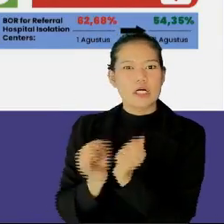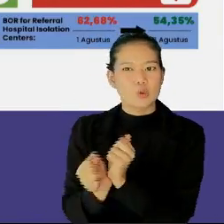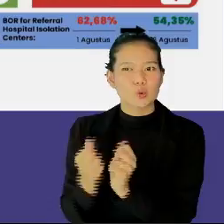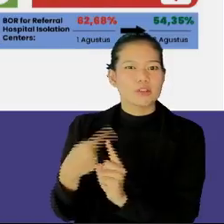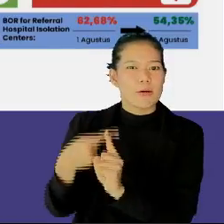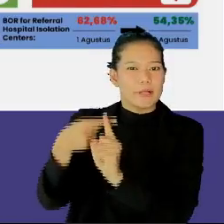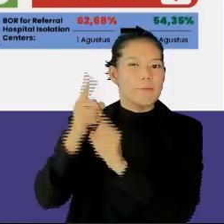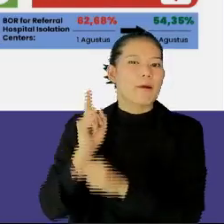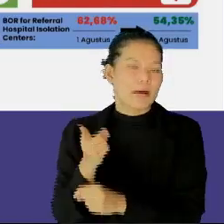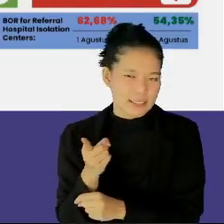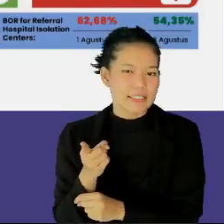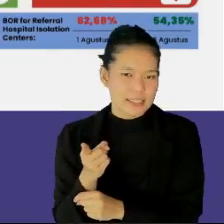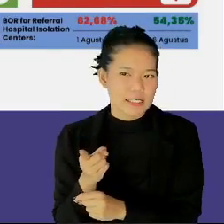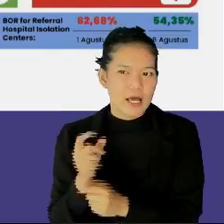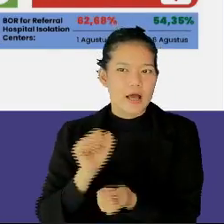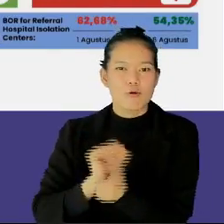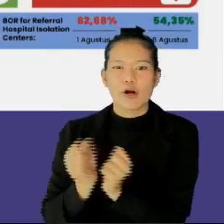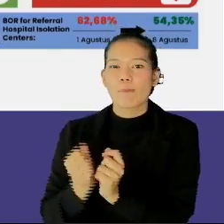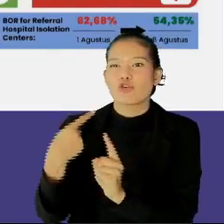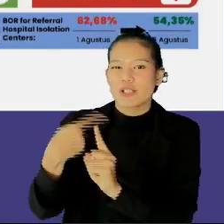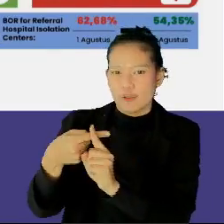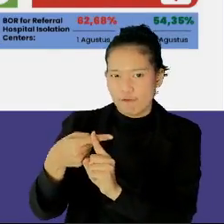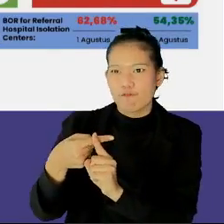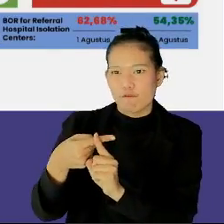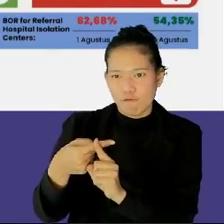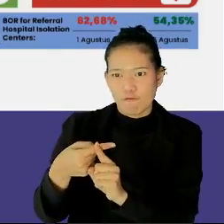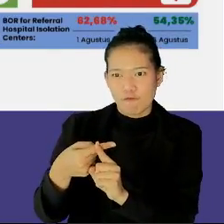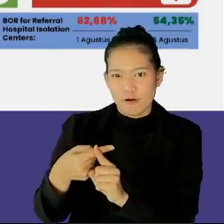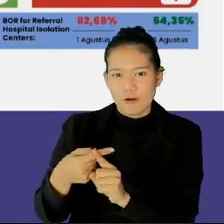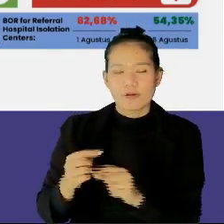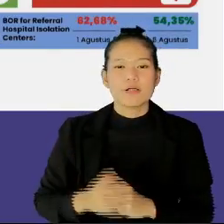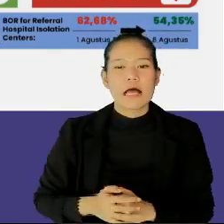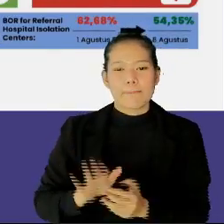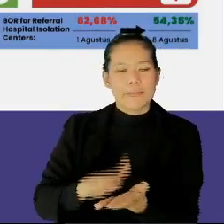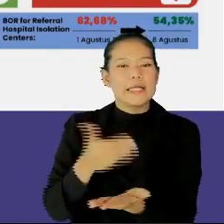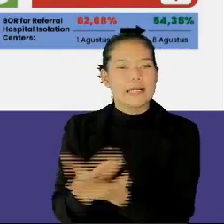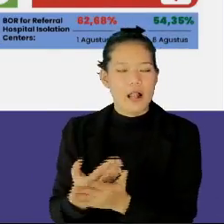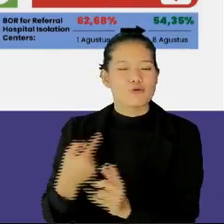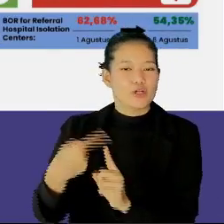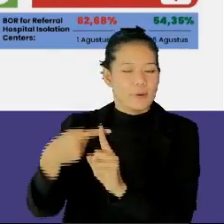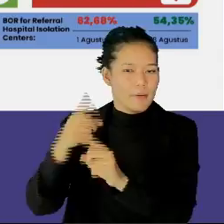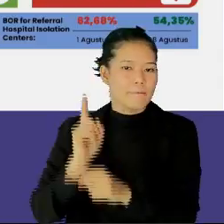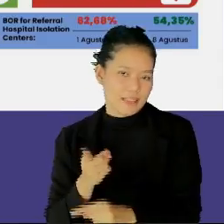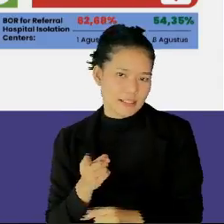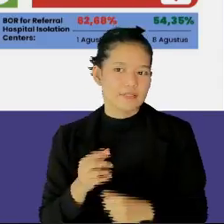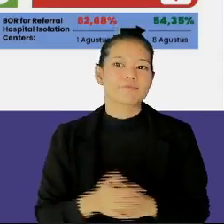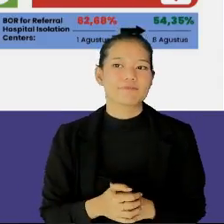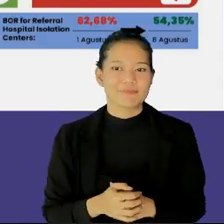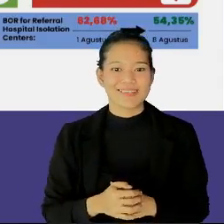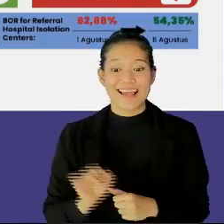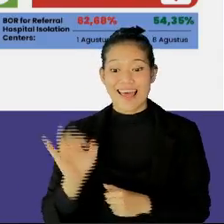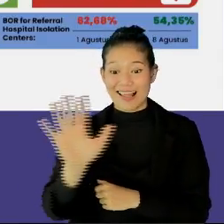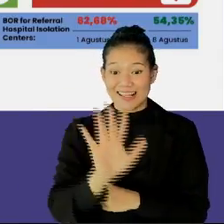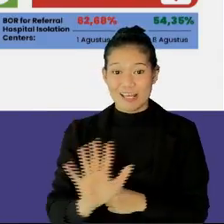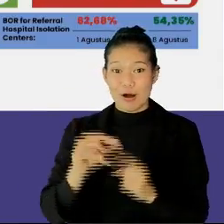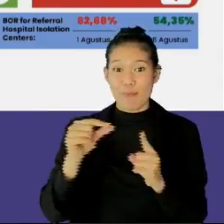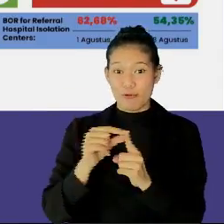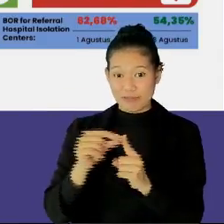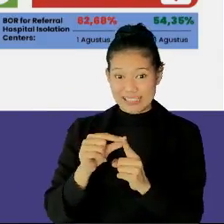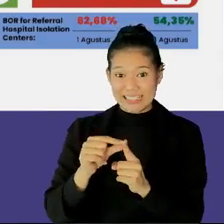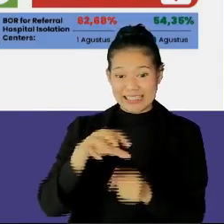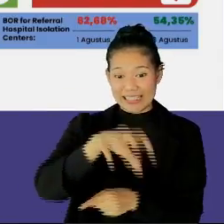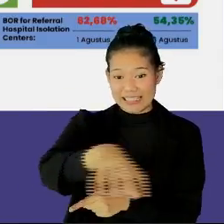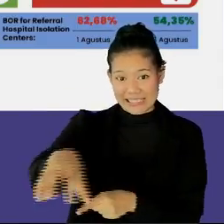in positive cases and also active cases there. For the 5 provinces outside